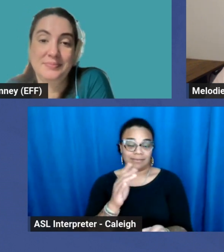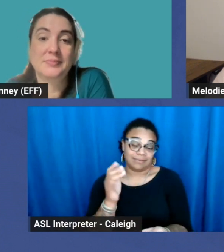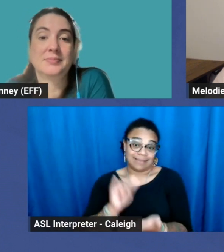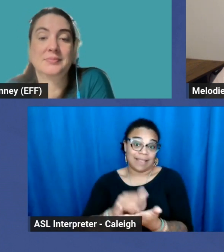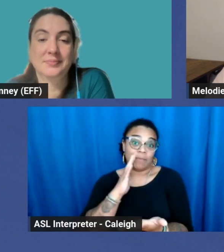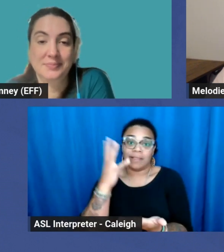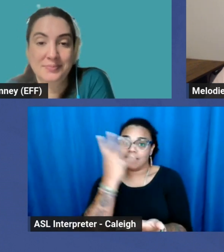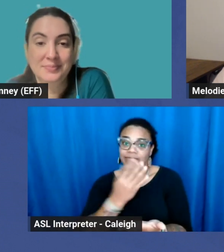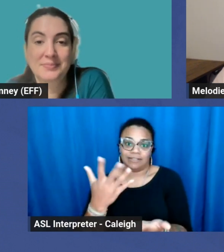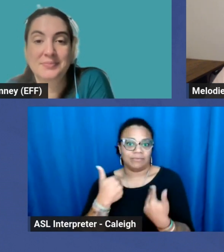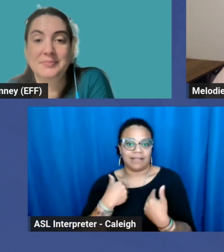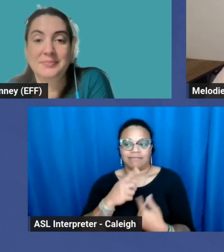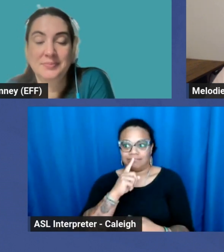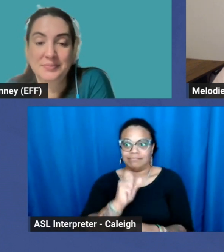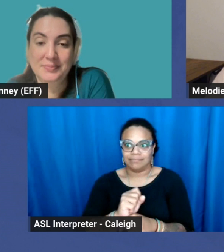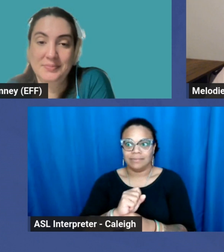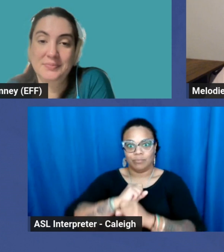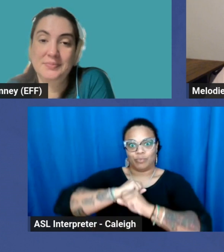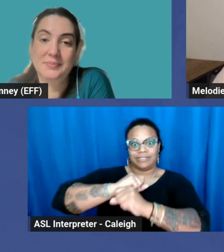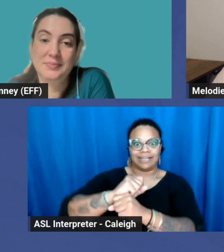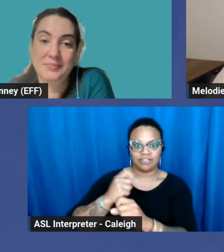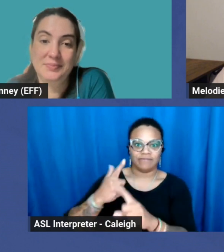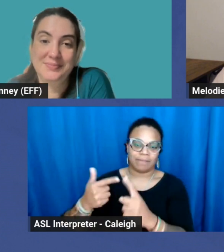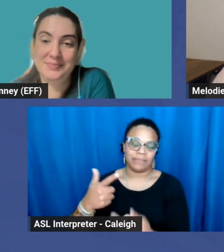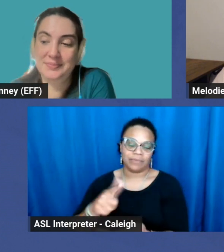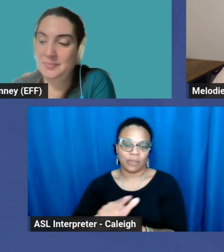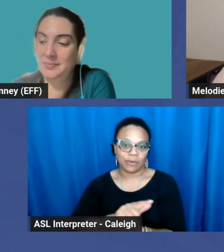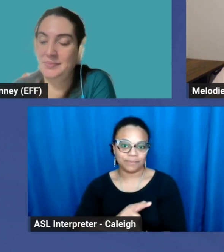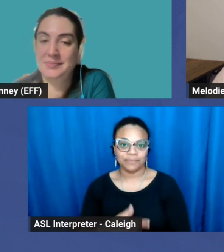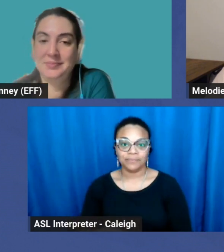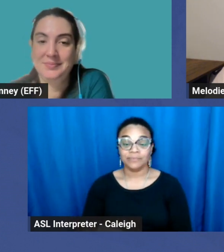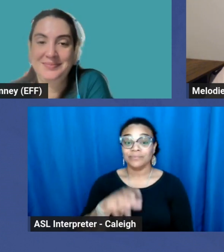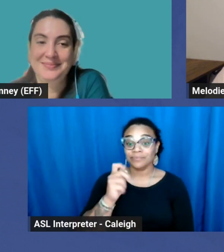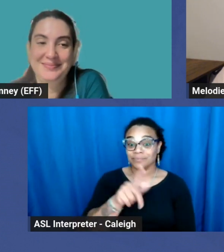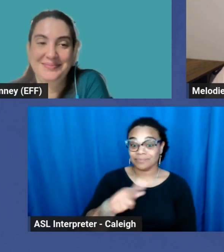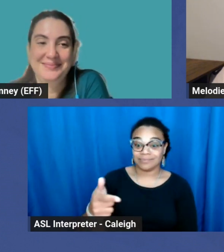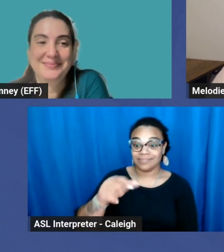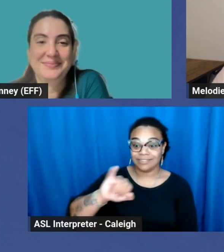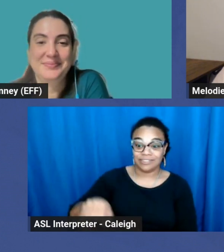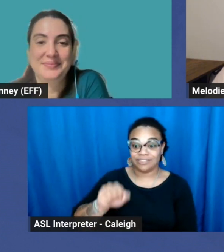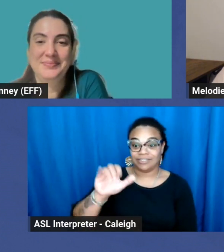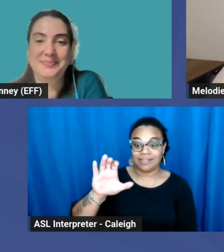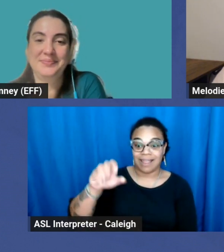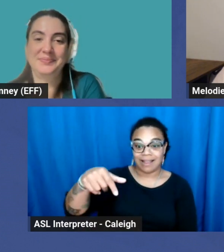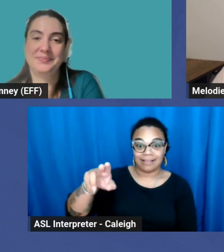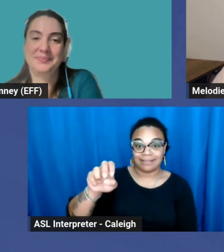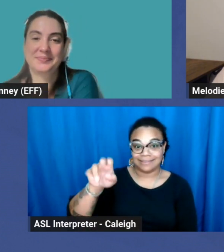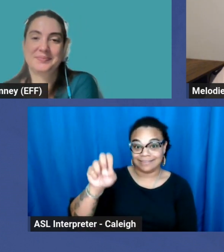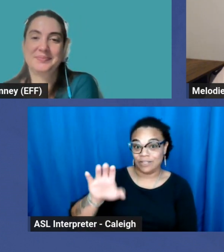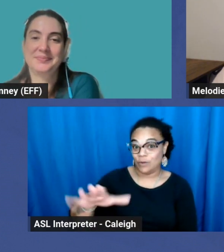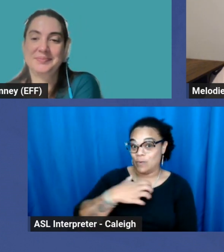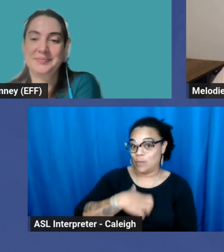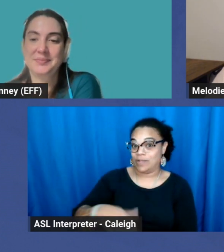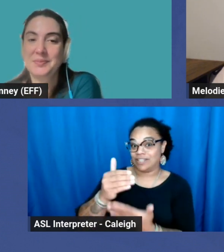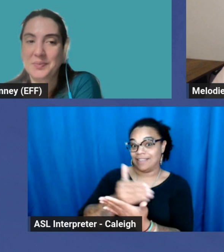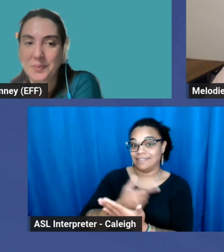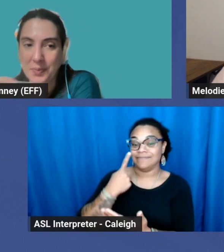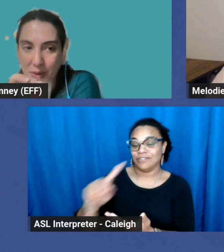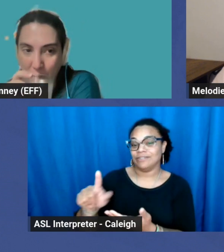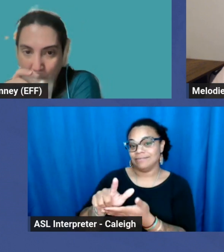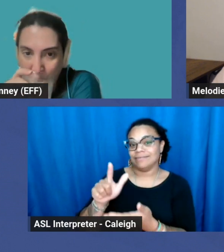protected legislatively. Okay, Jacqueline, what's on your wish list for our legislators this